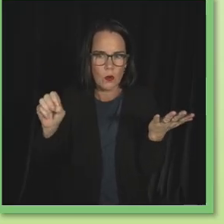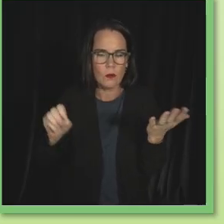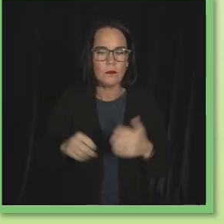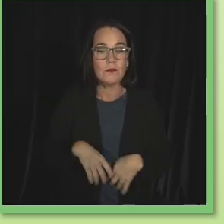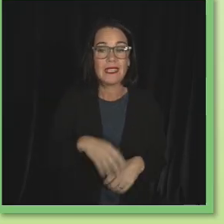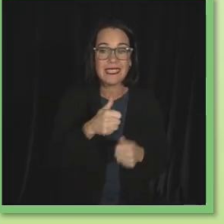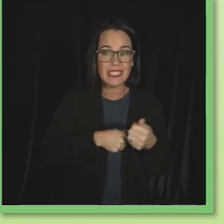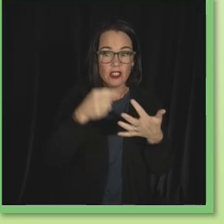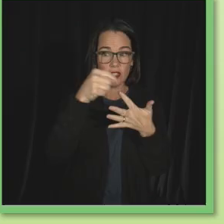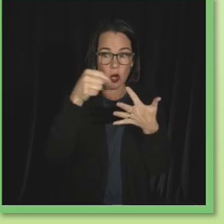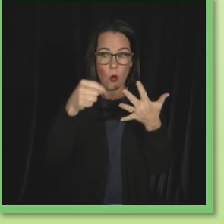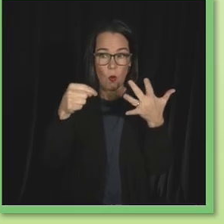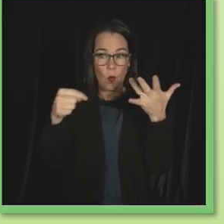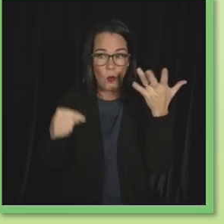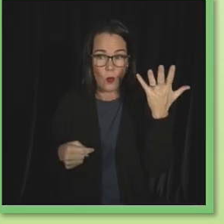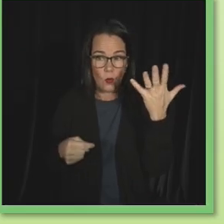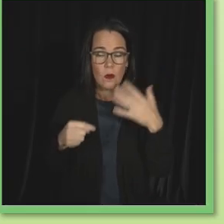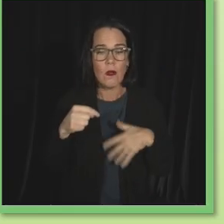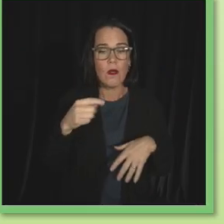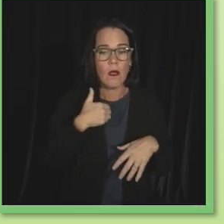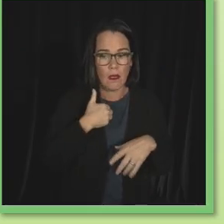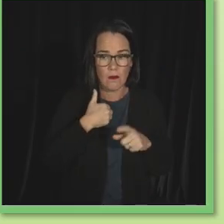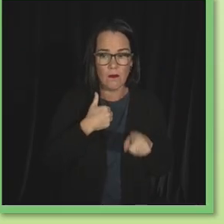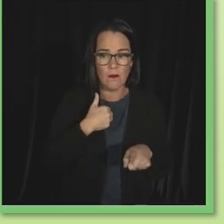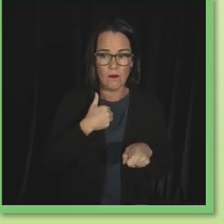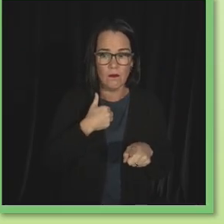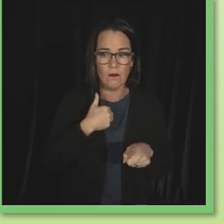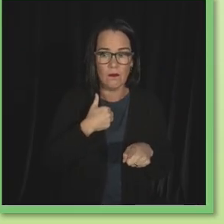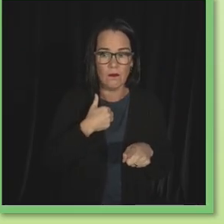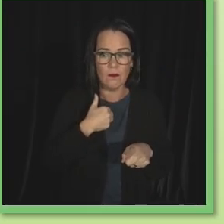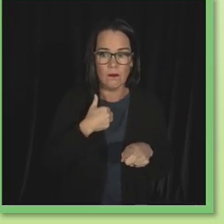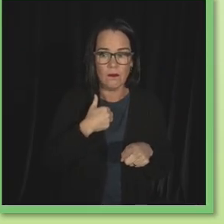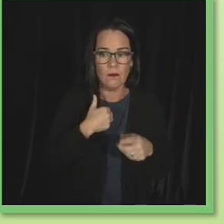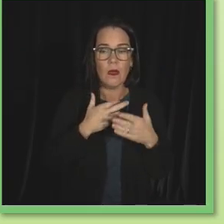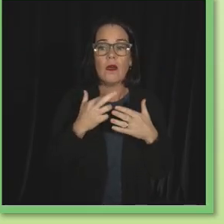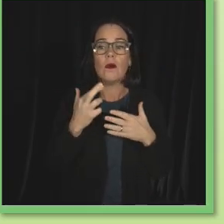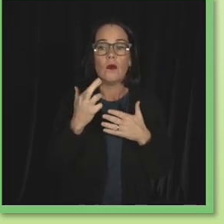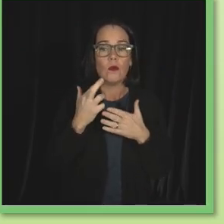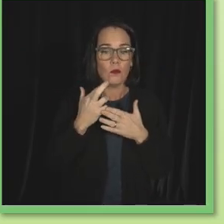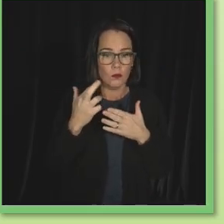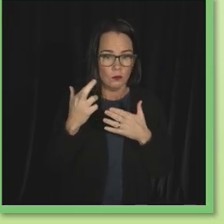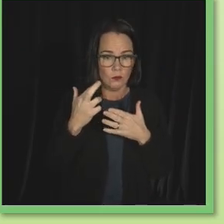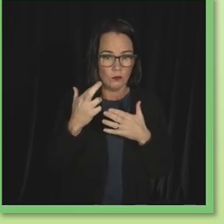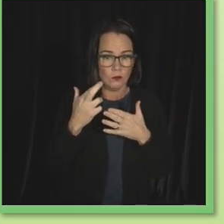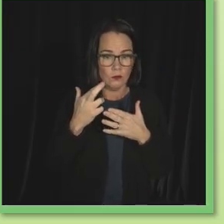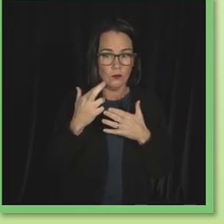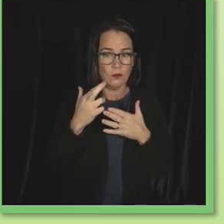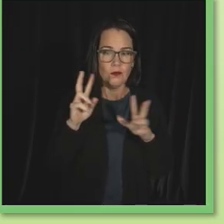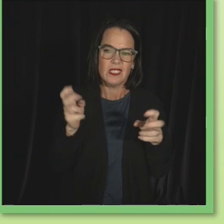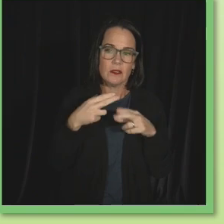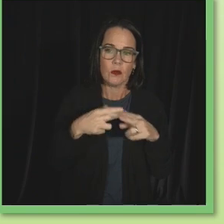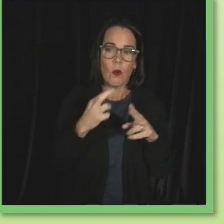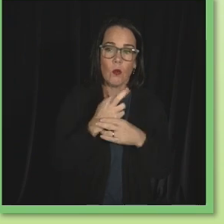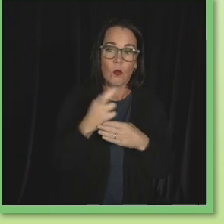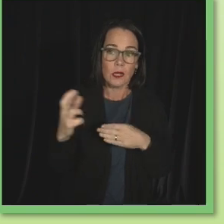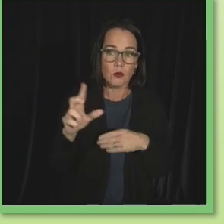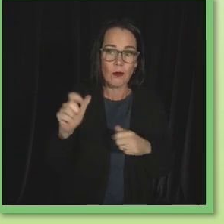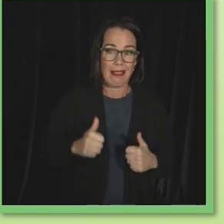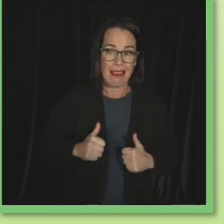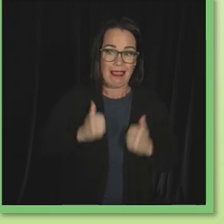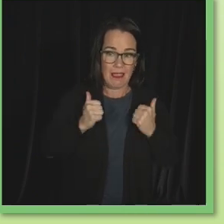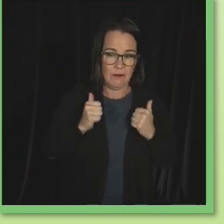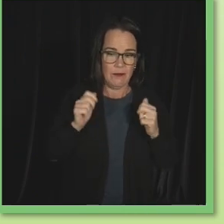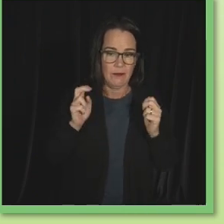each node, we have a resource slice that exposes the